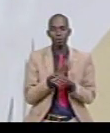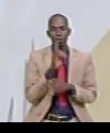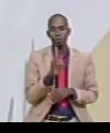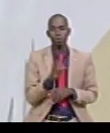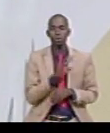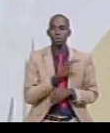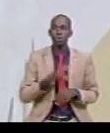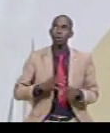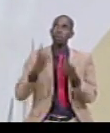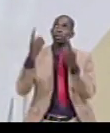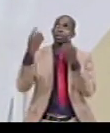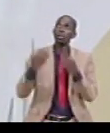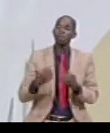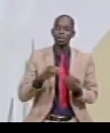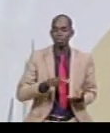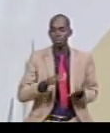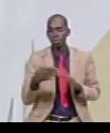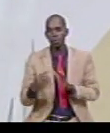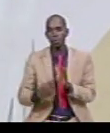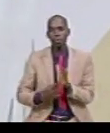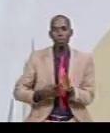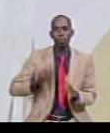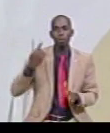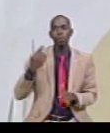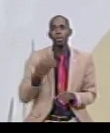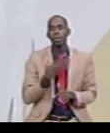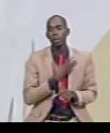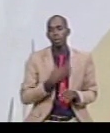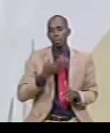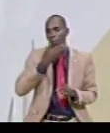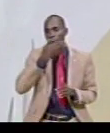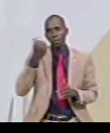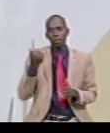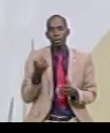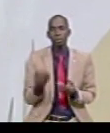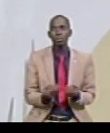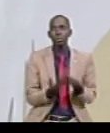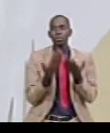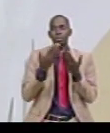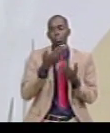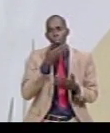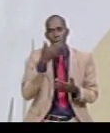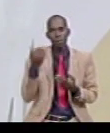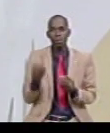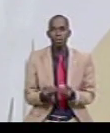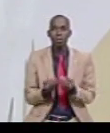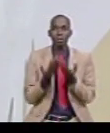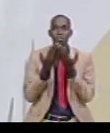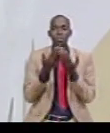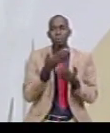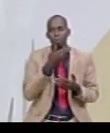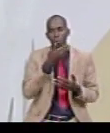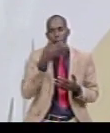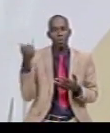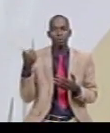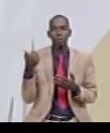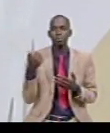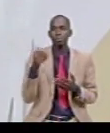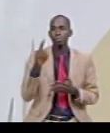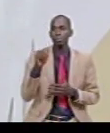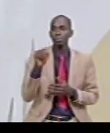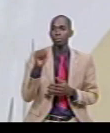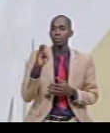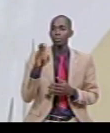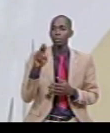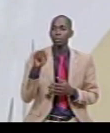He died once and for all. Better sacrifice, better offering, better tabernacle, the one that is made in